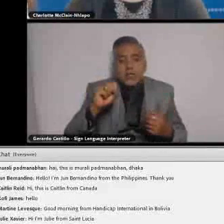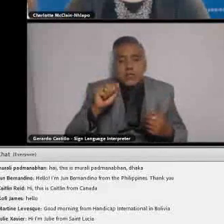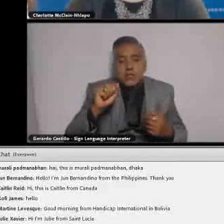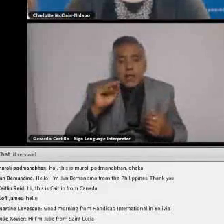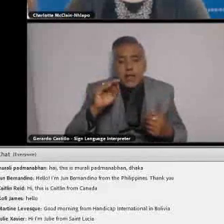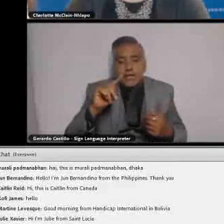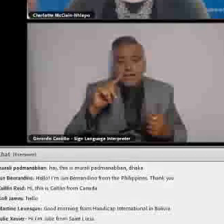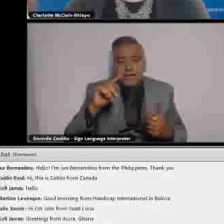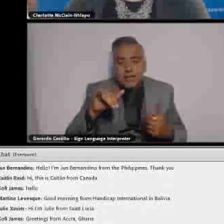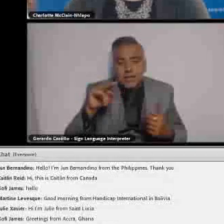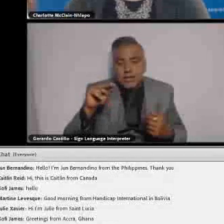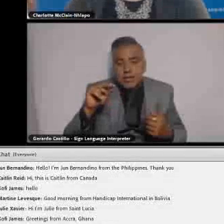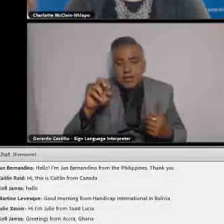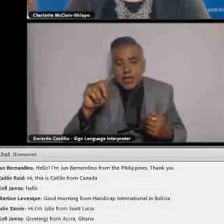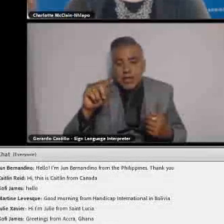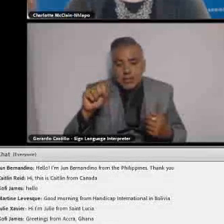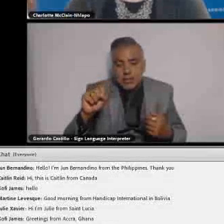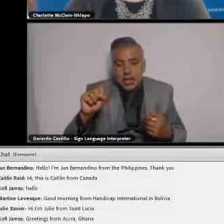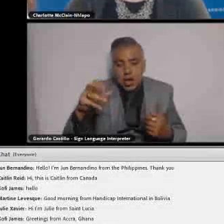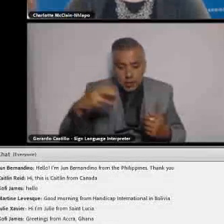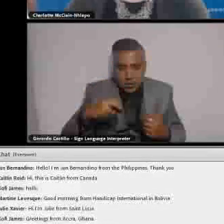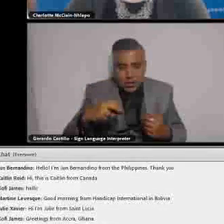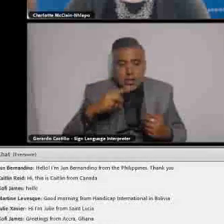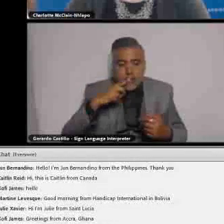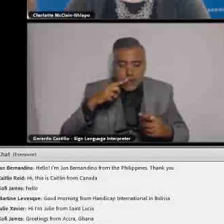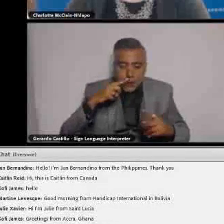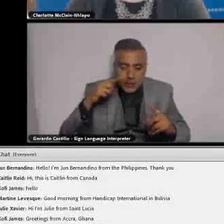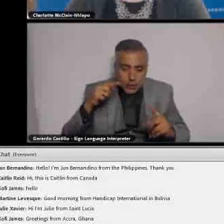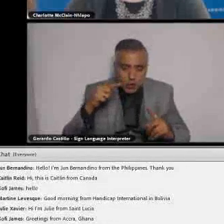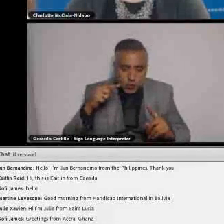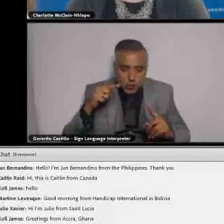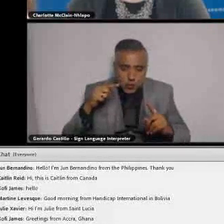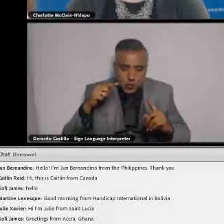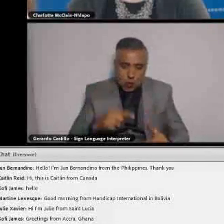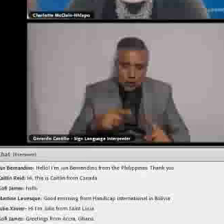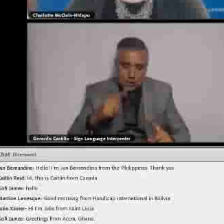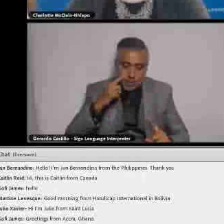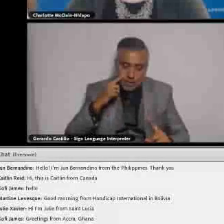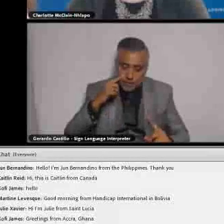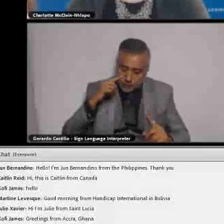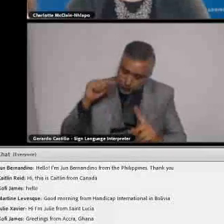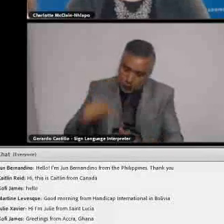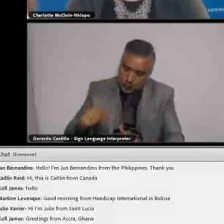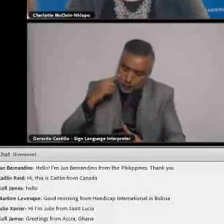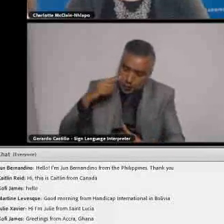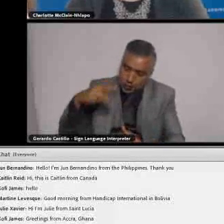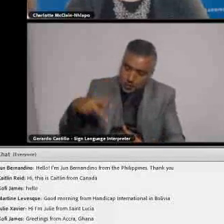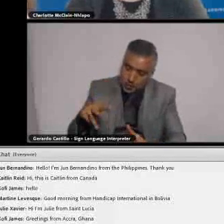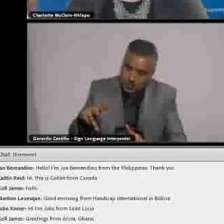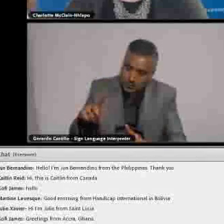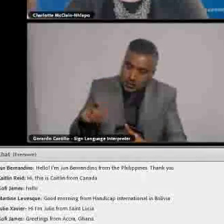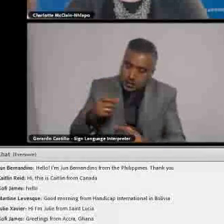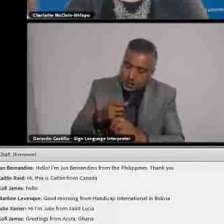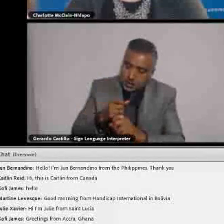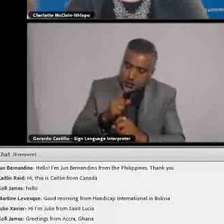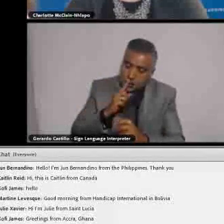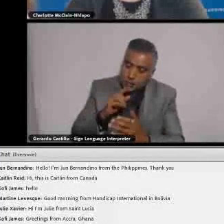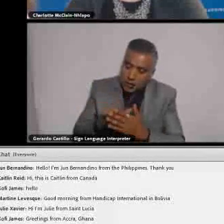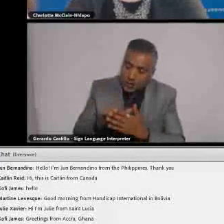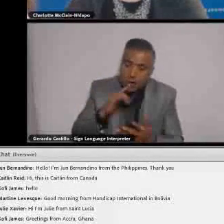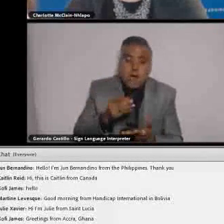come in. They can be targeted specifically for persons with disabilities and make sure that there's funds to